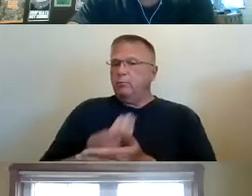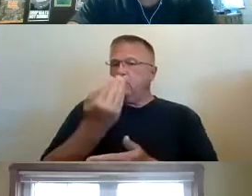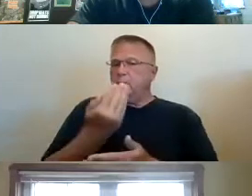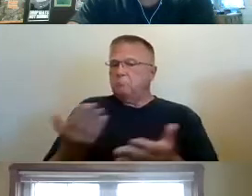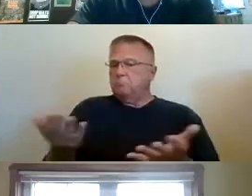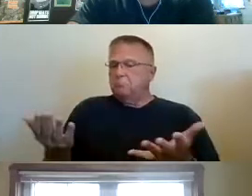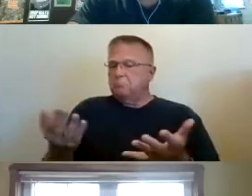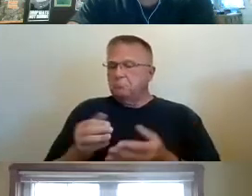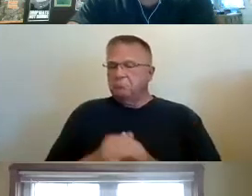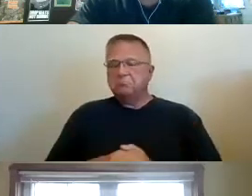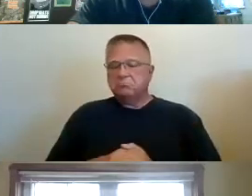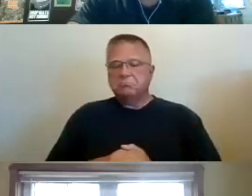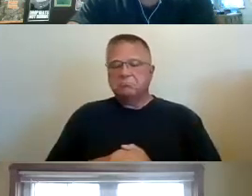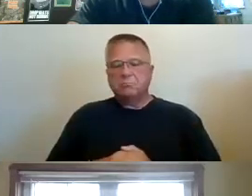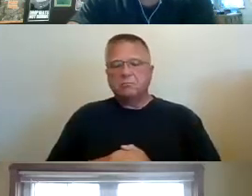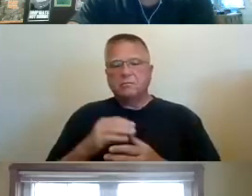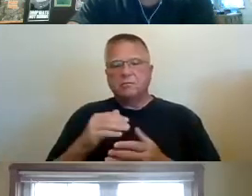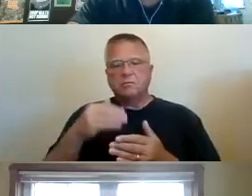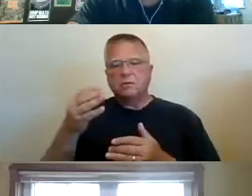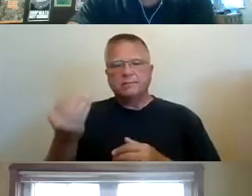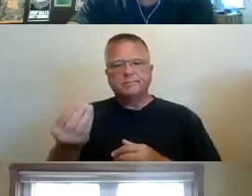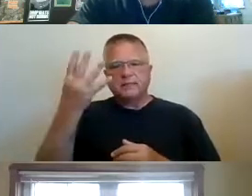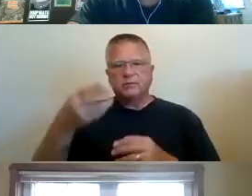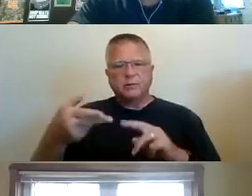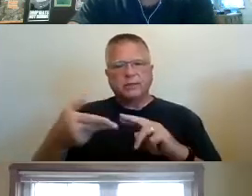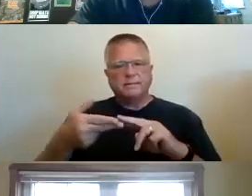If you want to go, Ricardo, to the next screen.